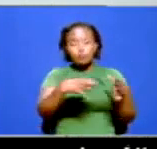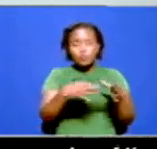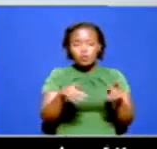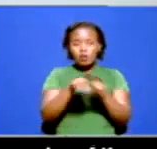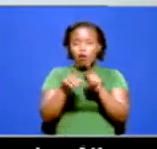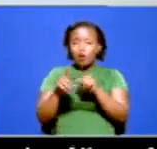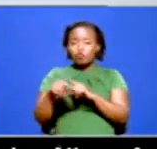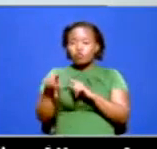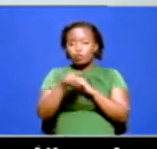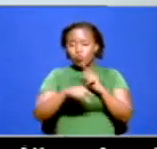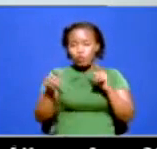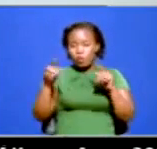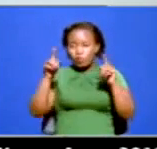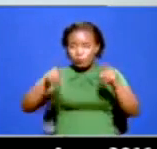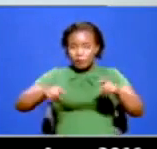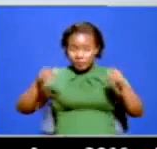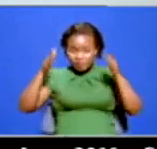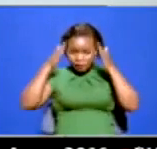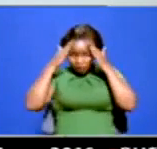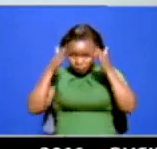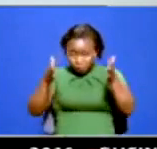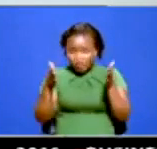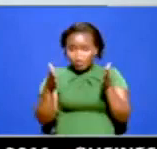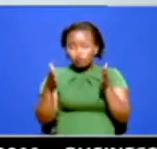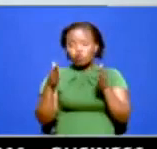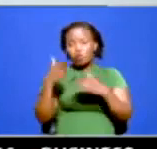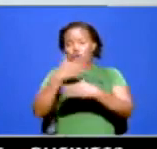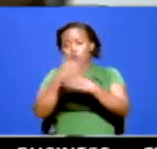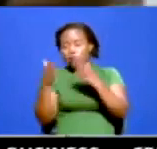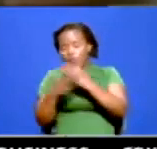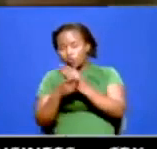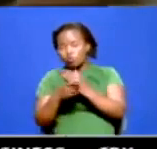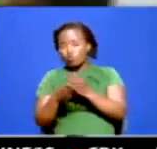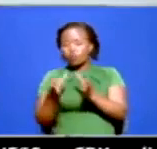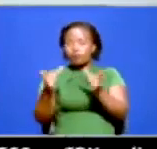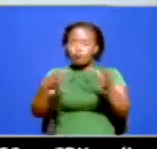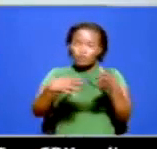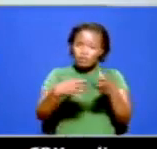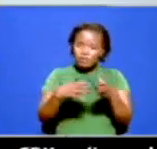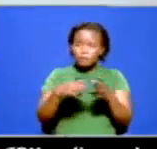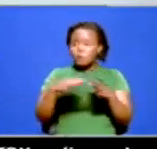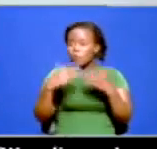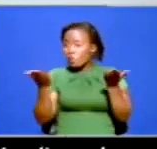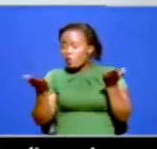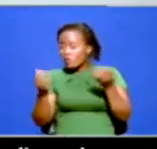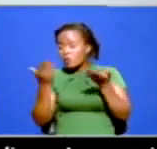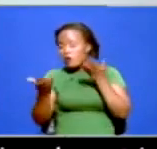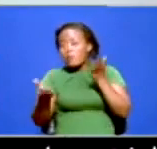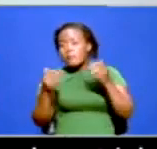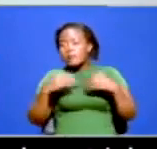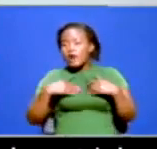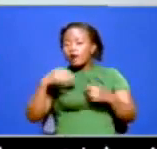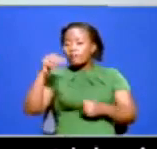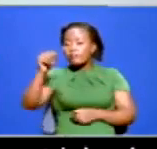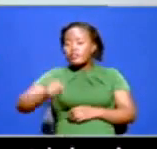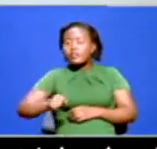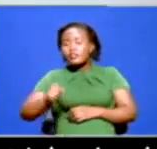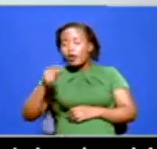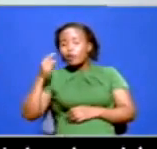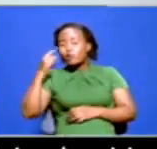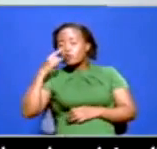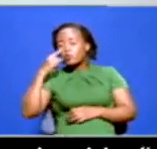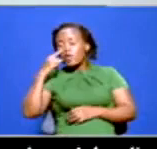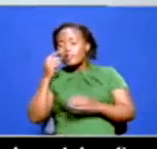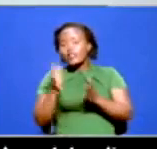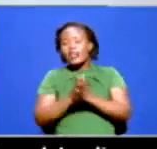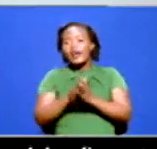look at the construction of the forces. You could have South Sudan could have so many hundred